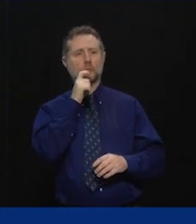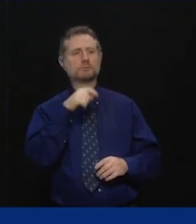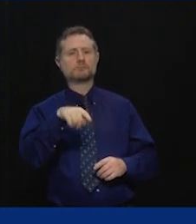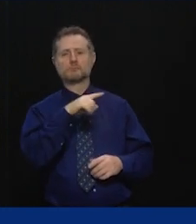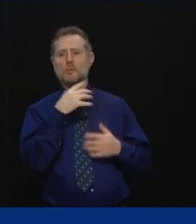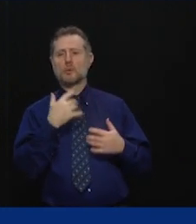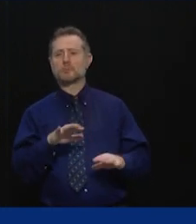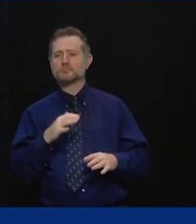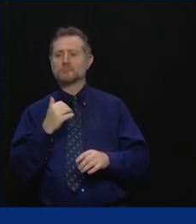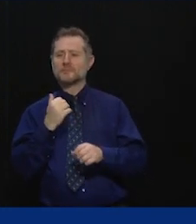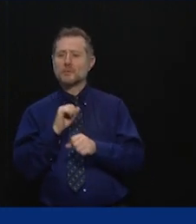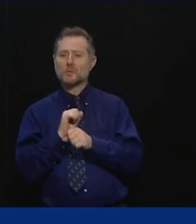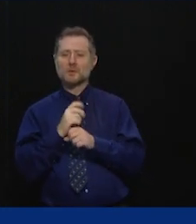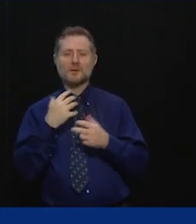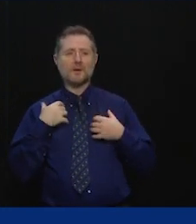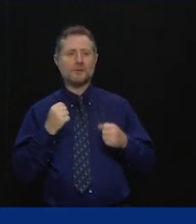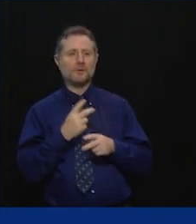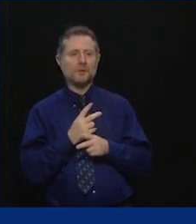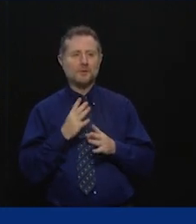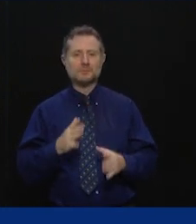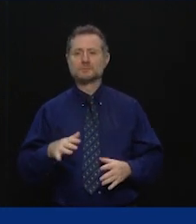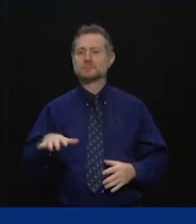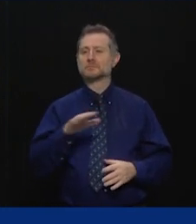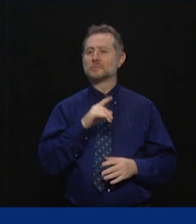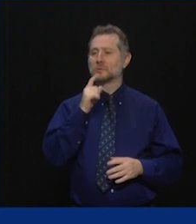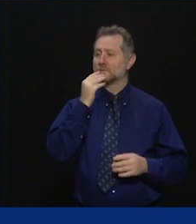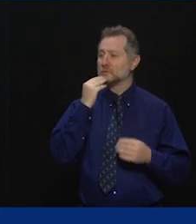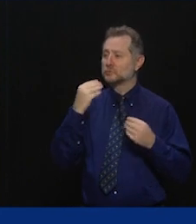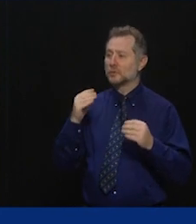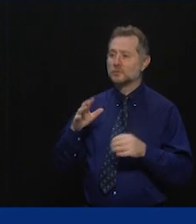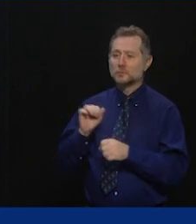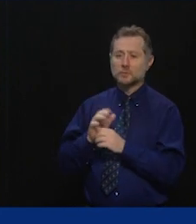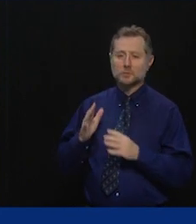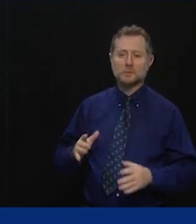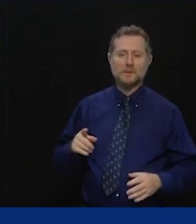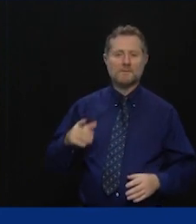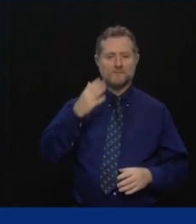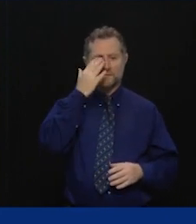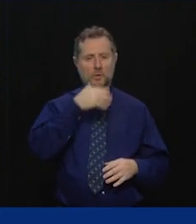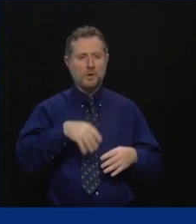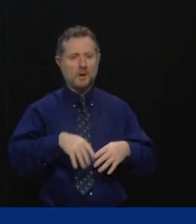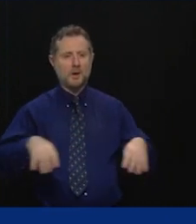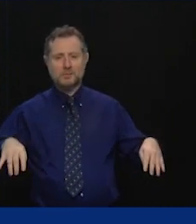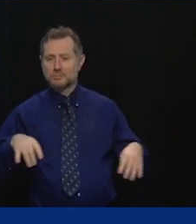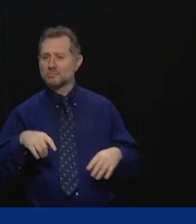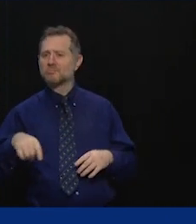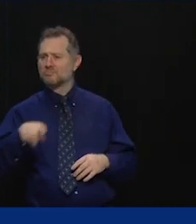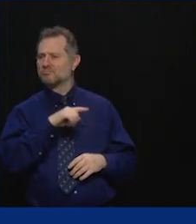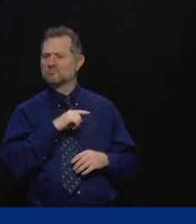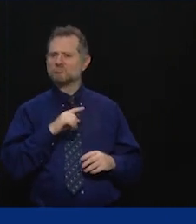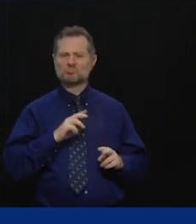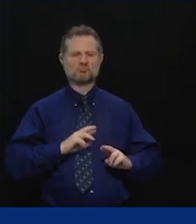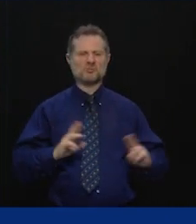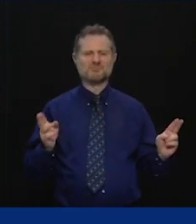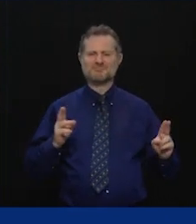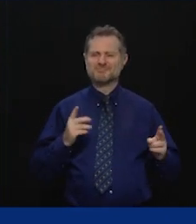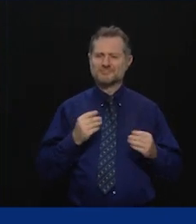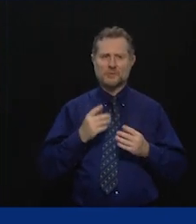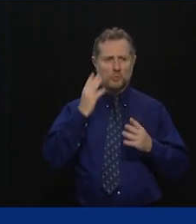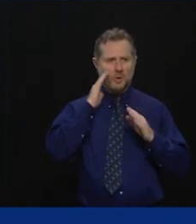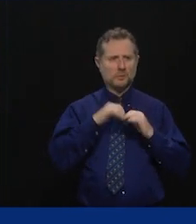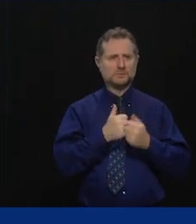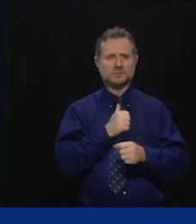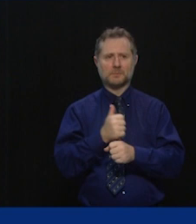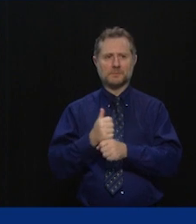people who really are frontline workers. And we'll be continuing, you know, we're ready. We know how to do this. We know how to set up the sites. We know a lot